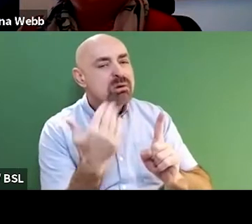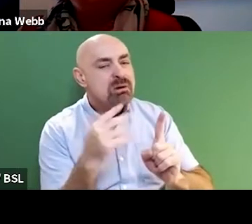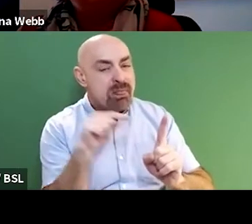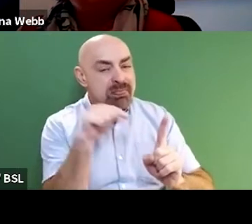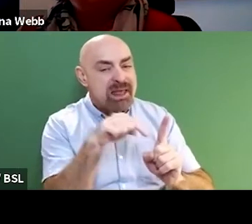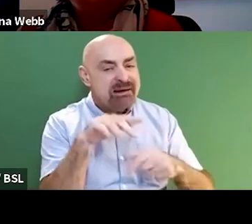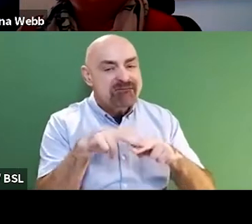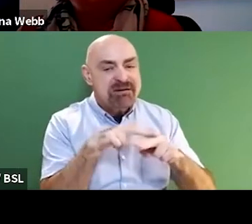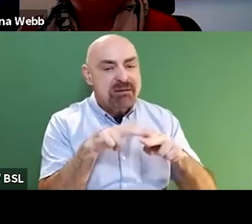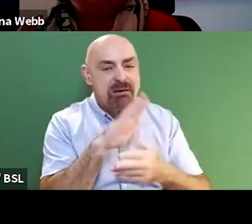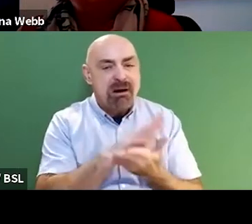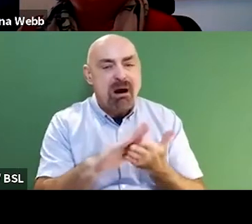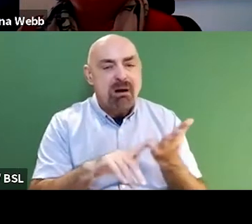hubs